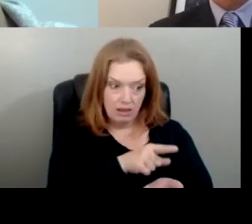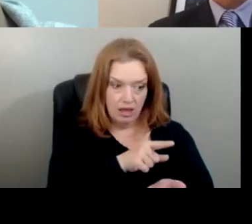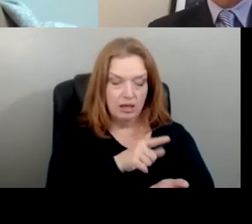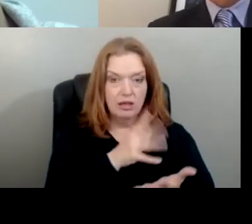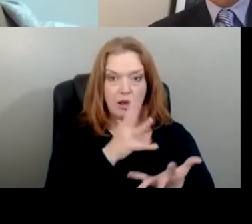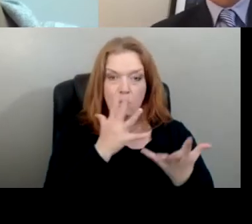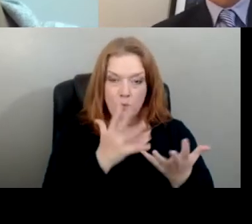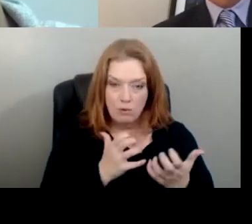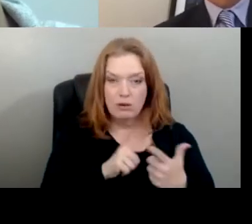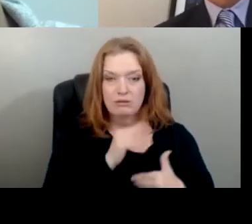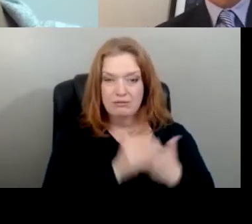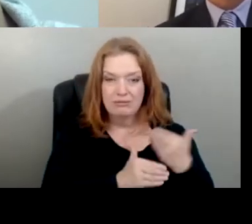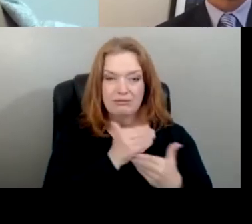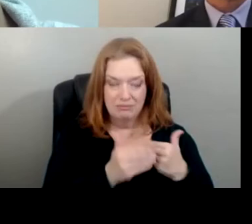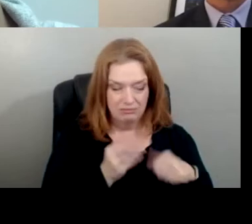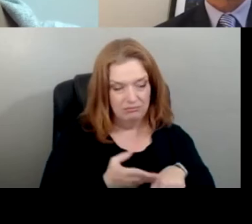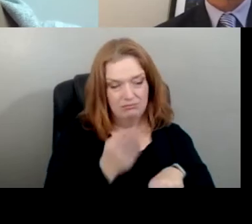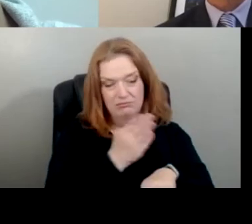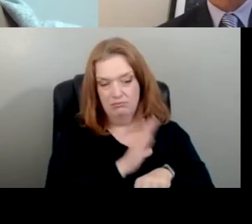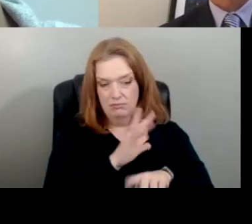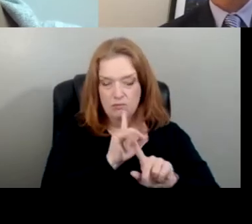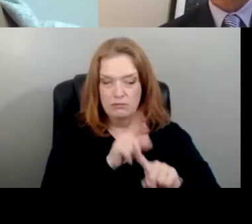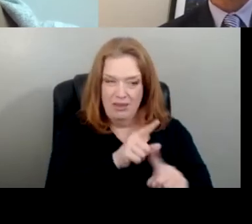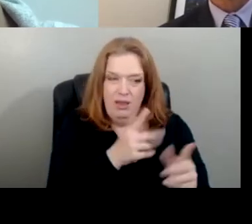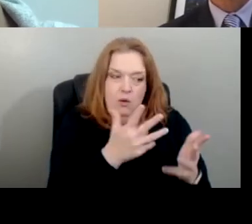want to have a response that's